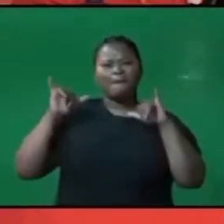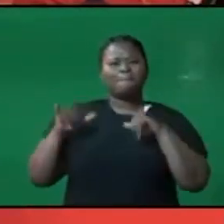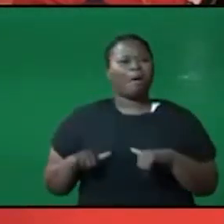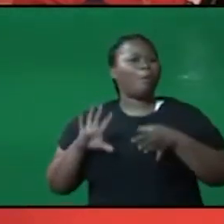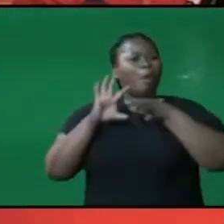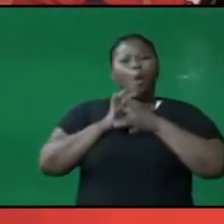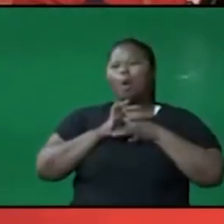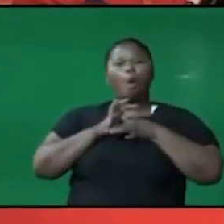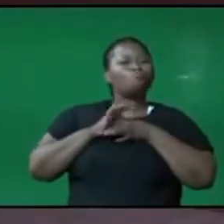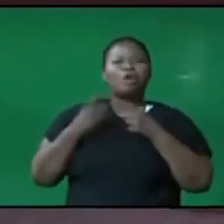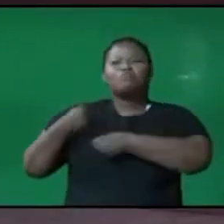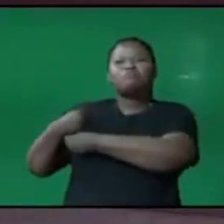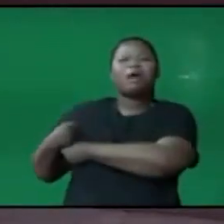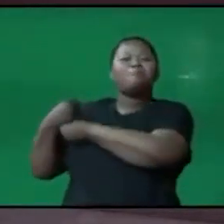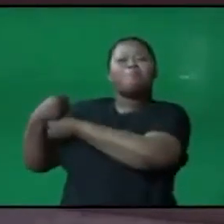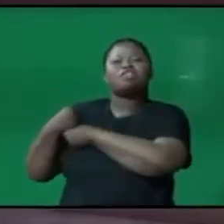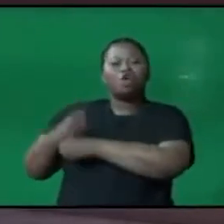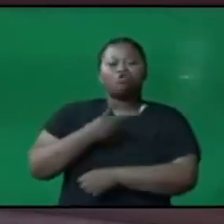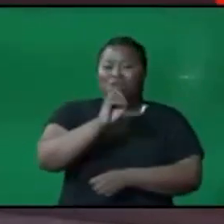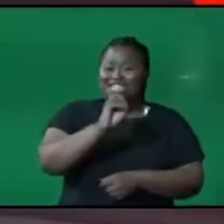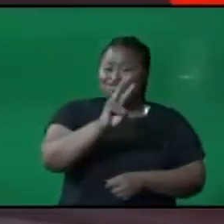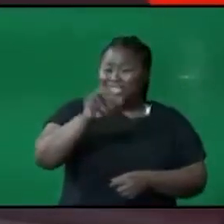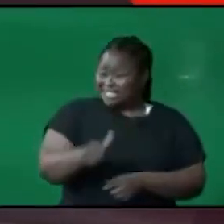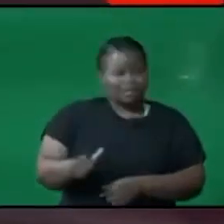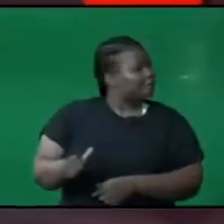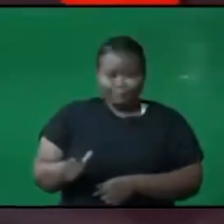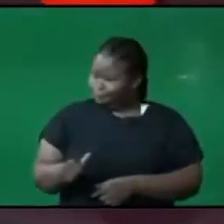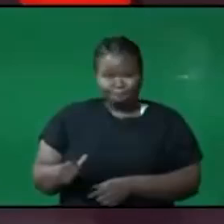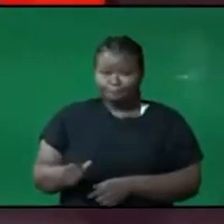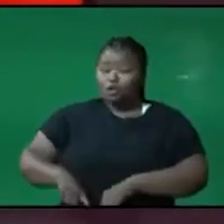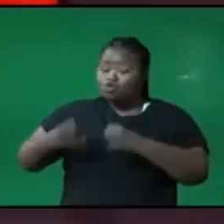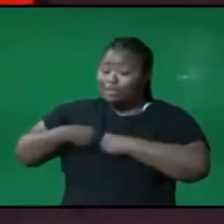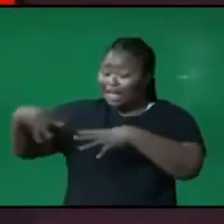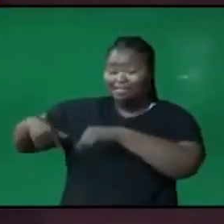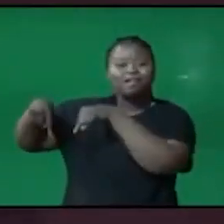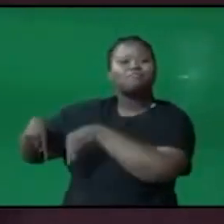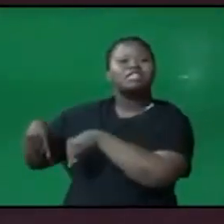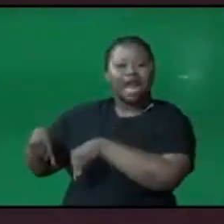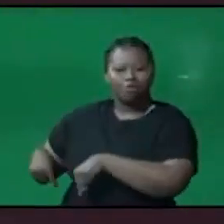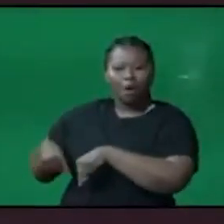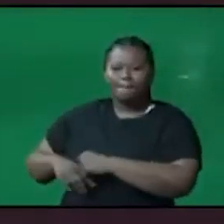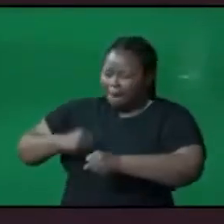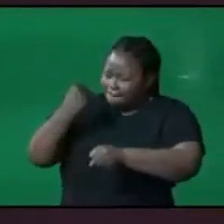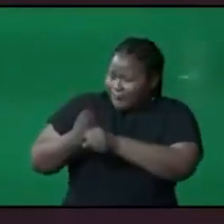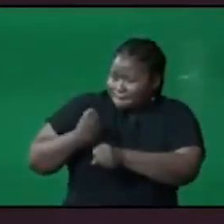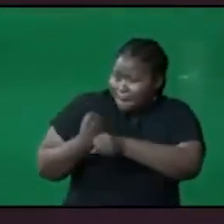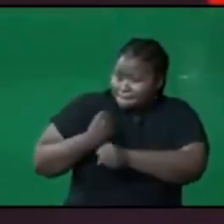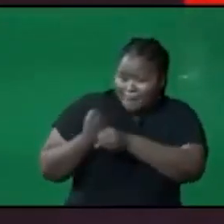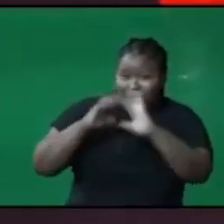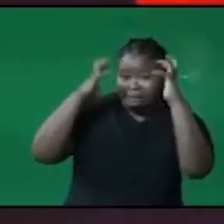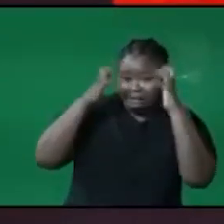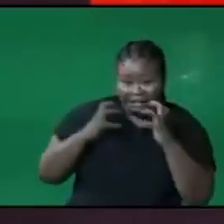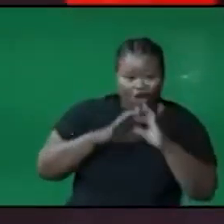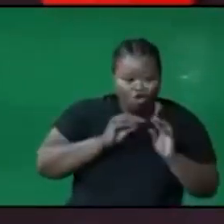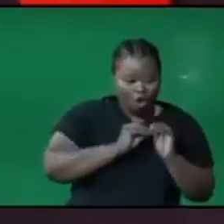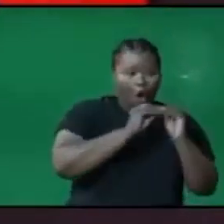and start a campaign in 2026. You must start the campaign now by working hard in your